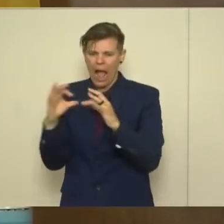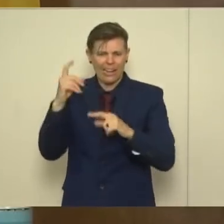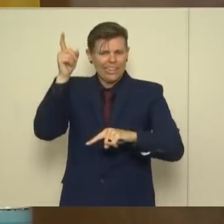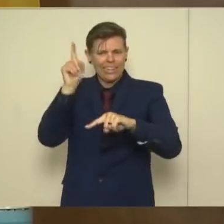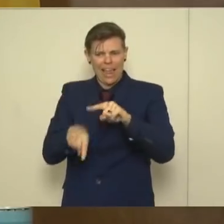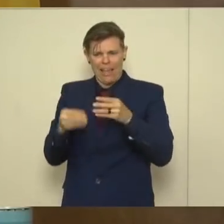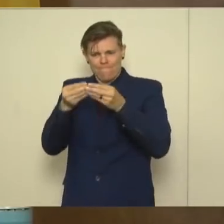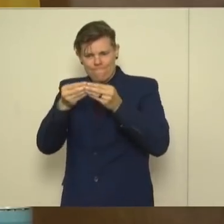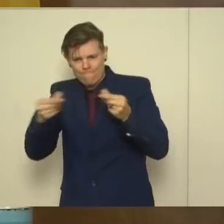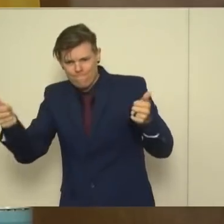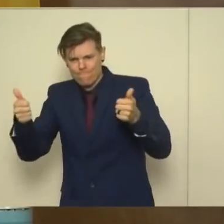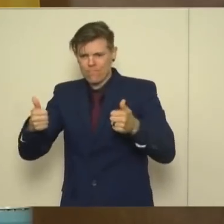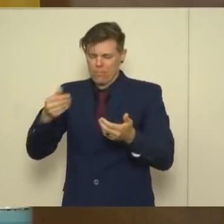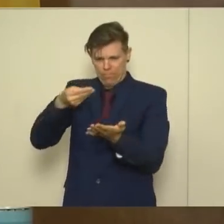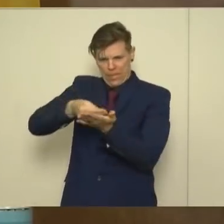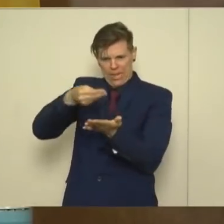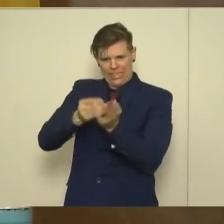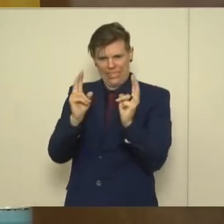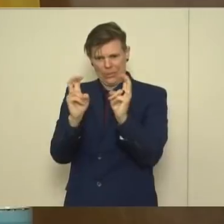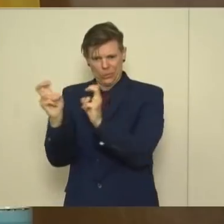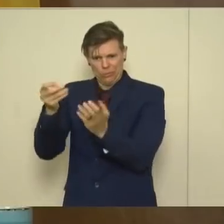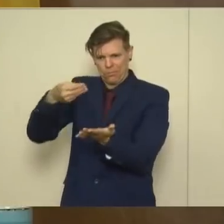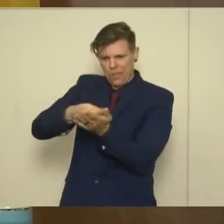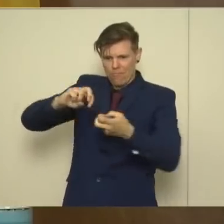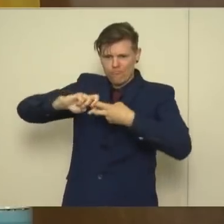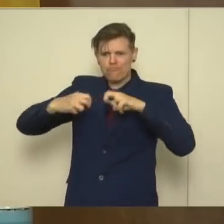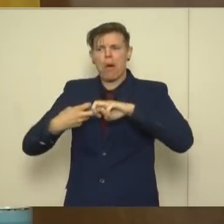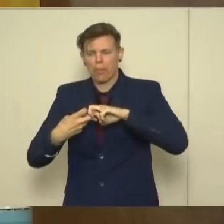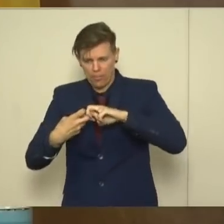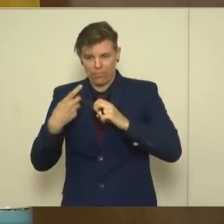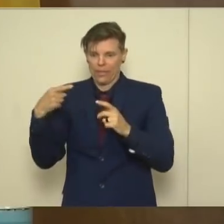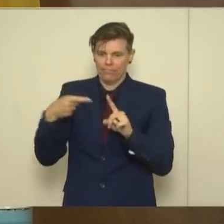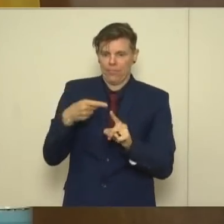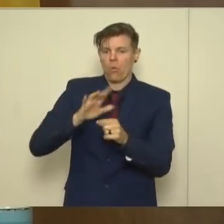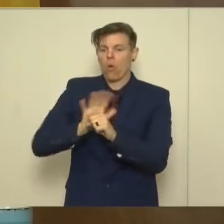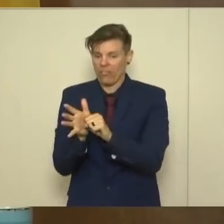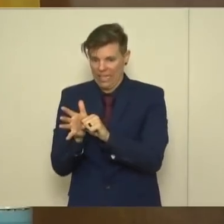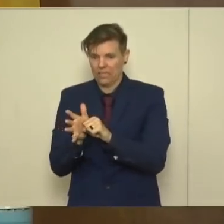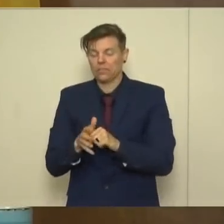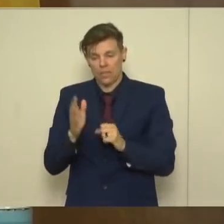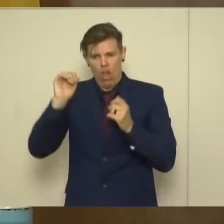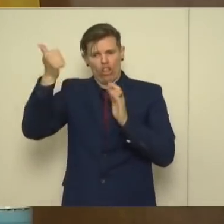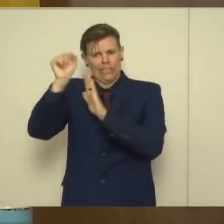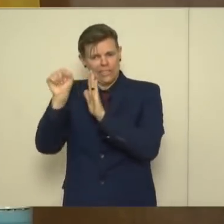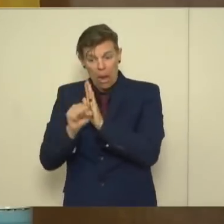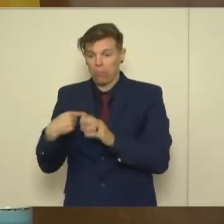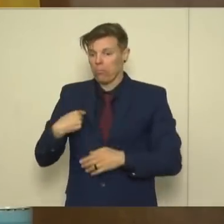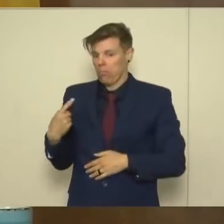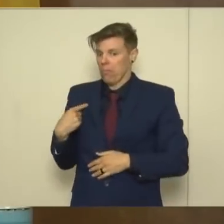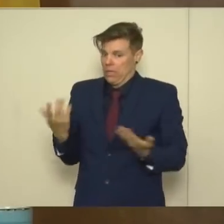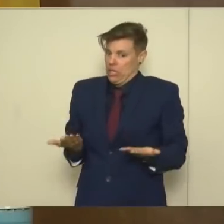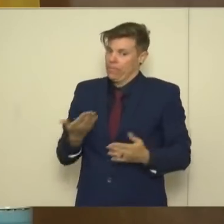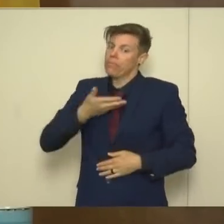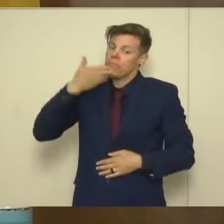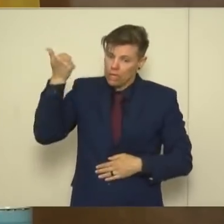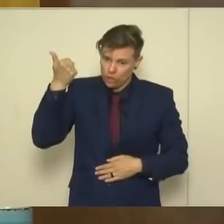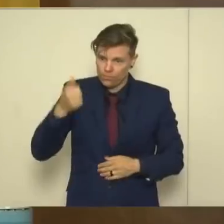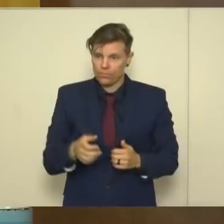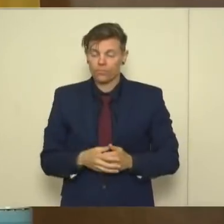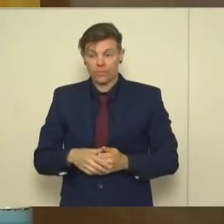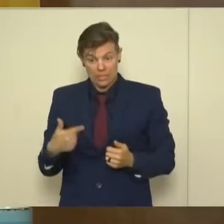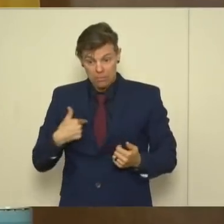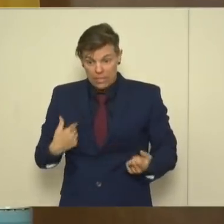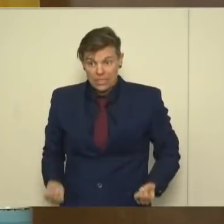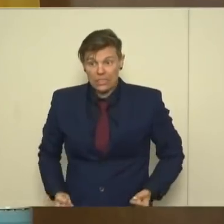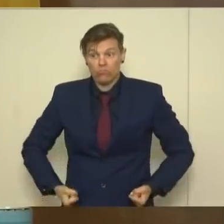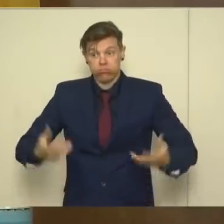financial challenges related to addressing the pandemic. And the last thing, we still have expenses related to the pandemic.